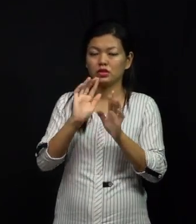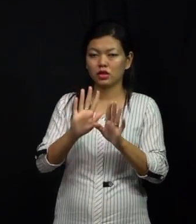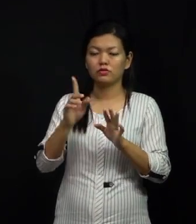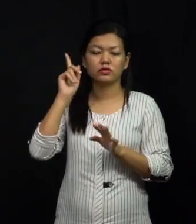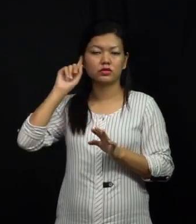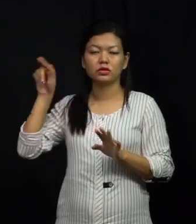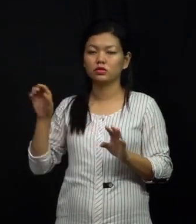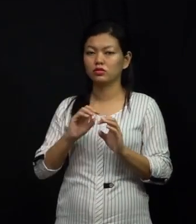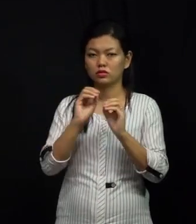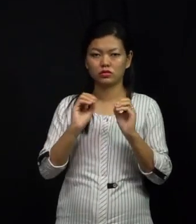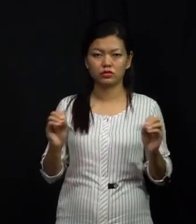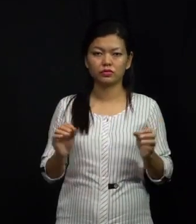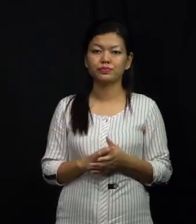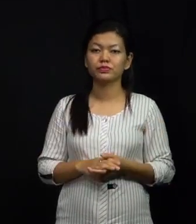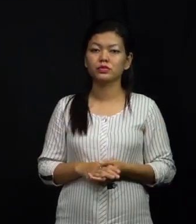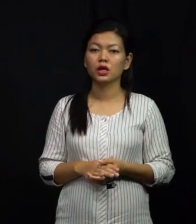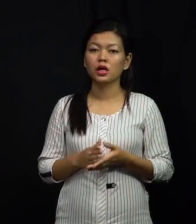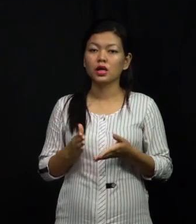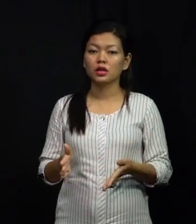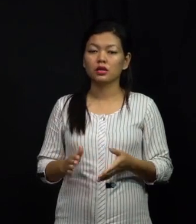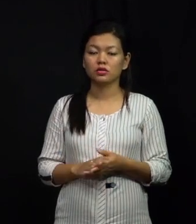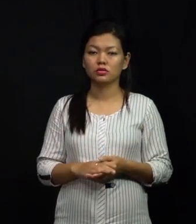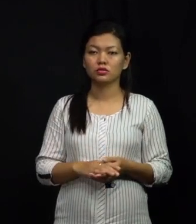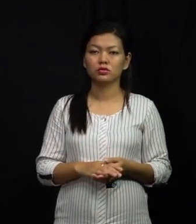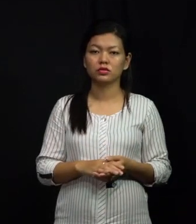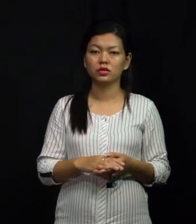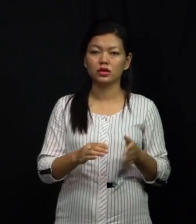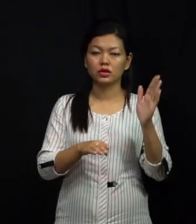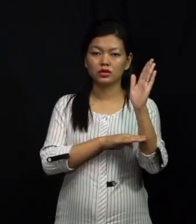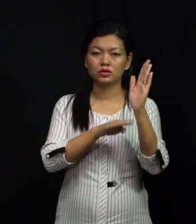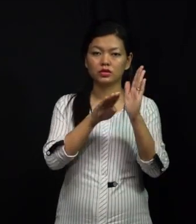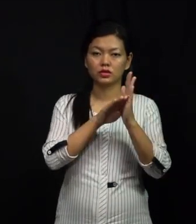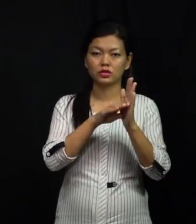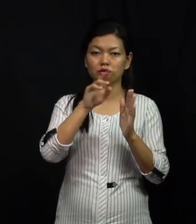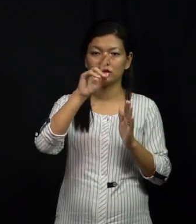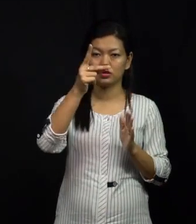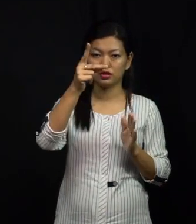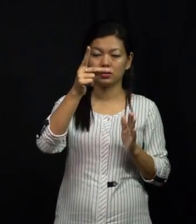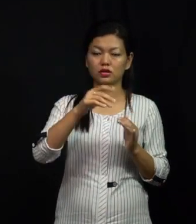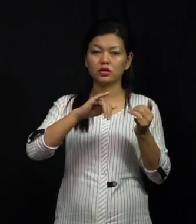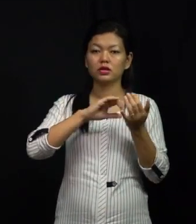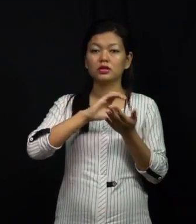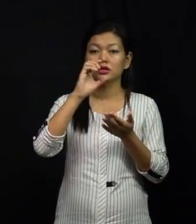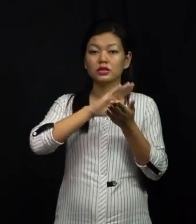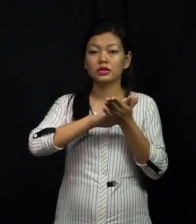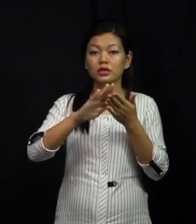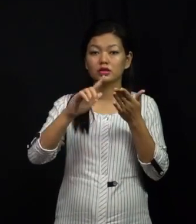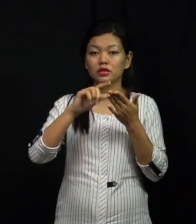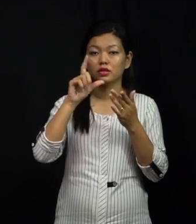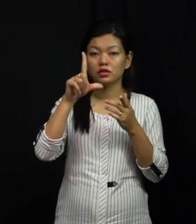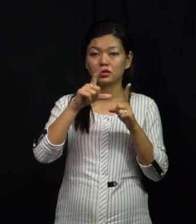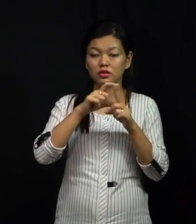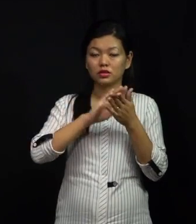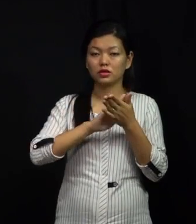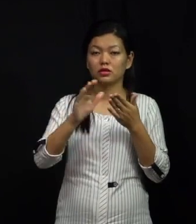now let us come into the childhood stage. When you look into the childhood stage, this starts from around 4 years of